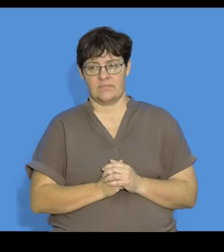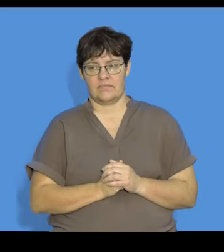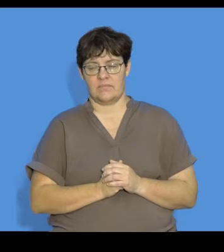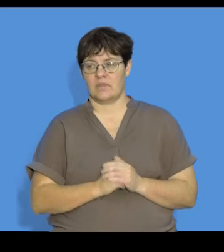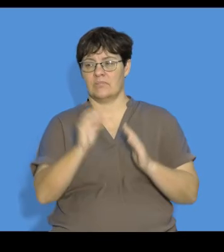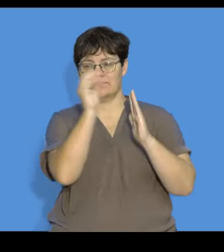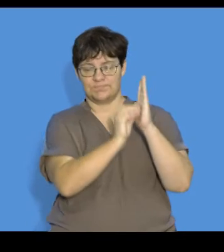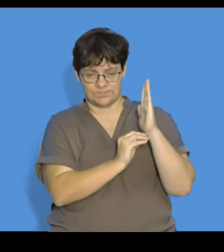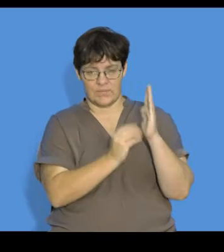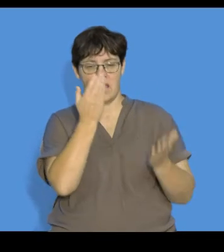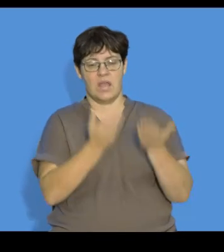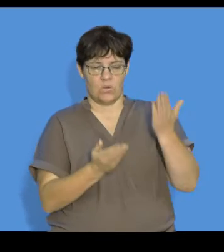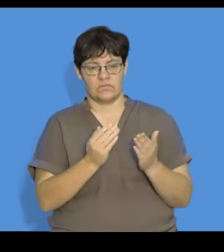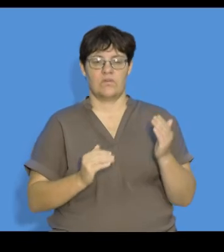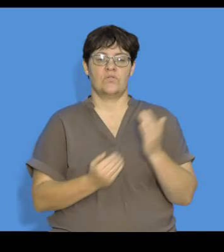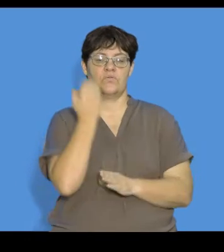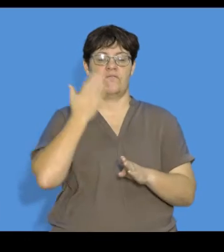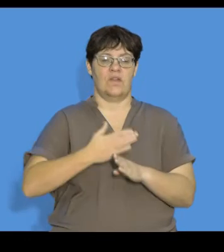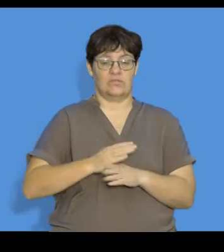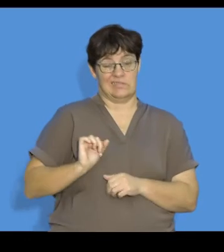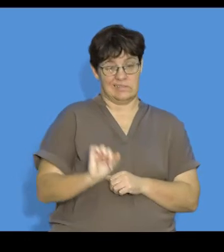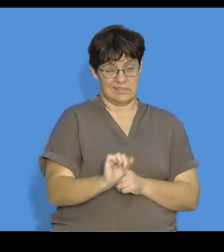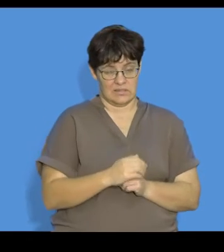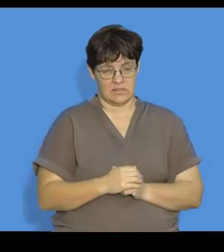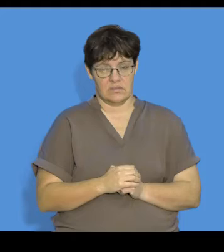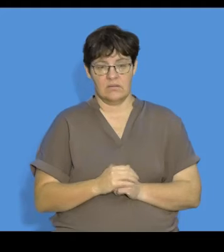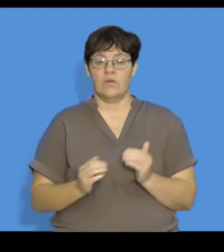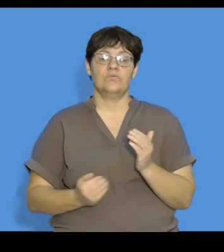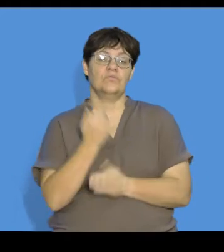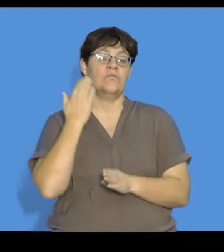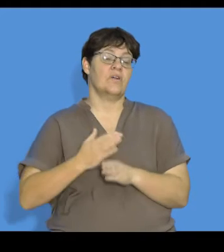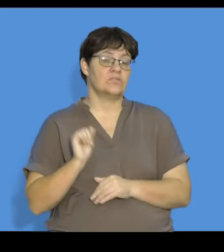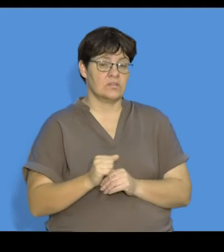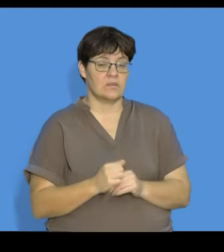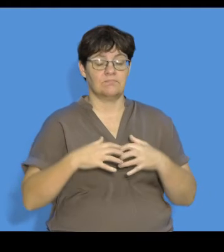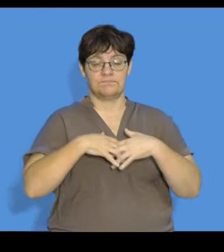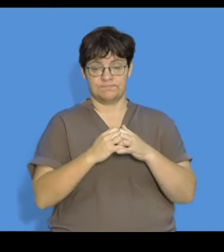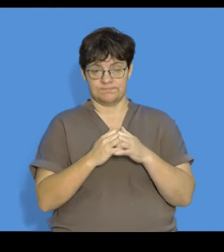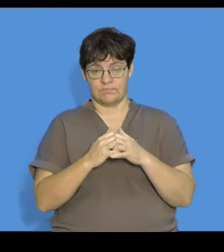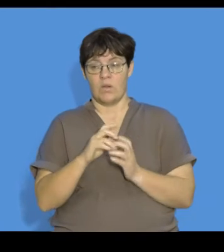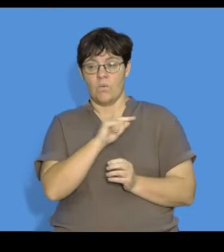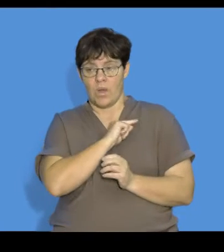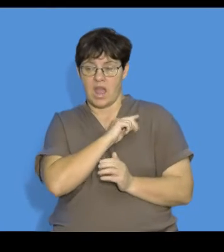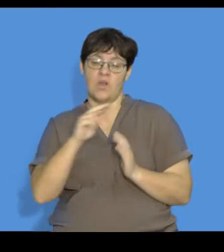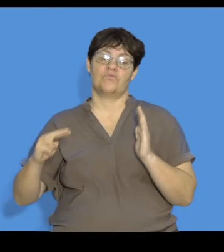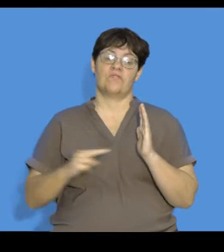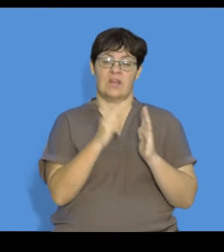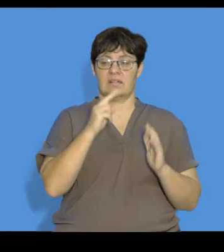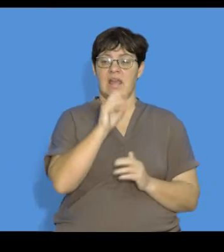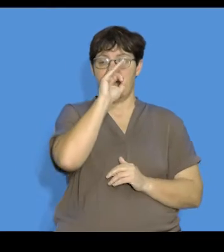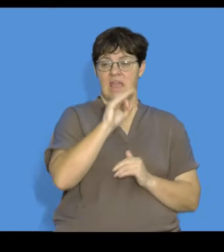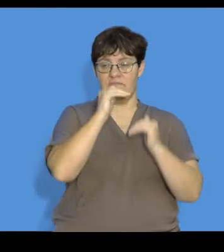down the equation of the new function. Remember, the new function was formed by reflecting f of x about